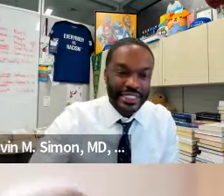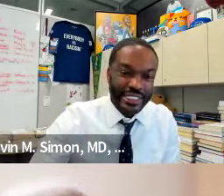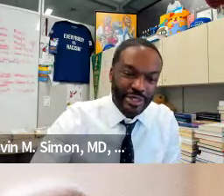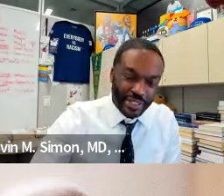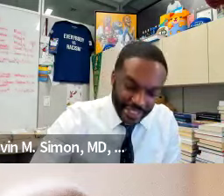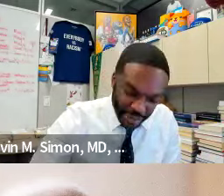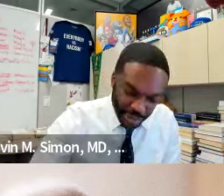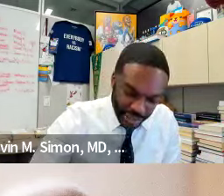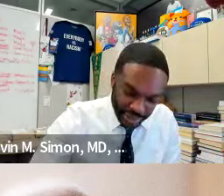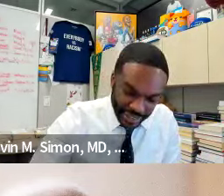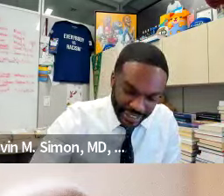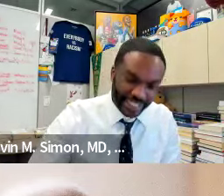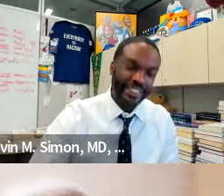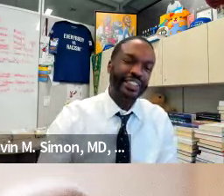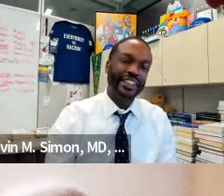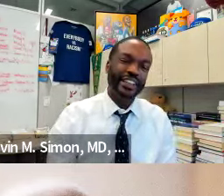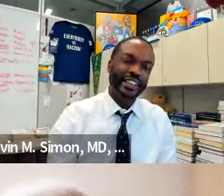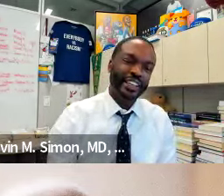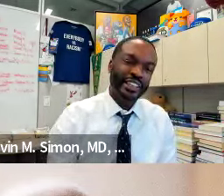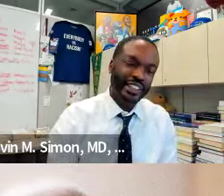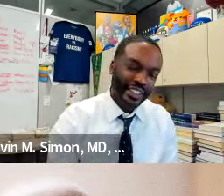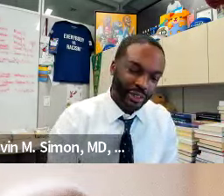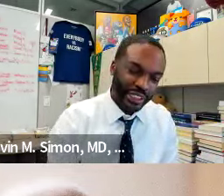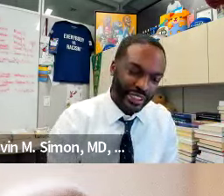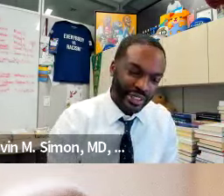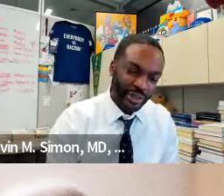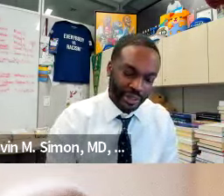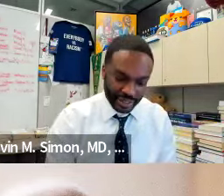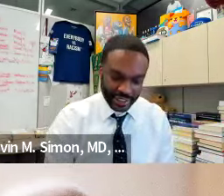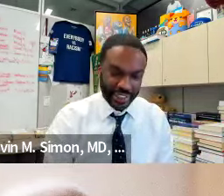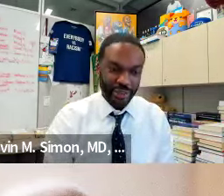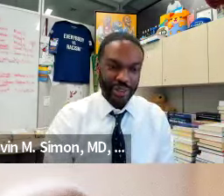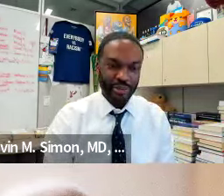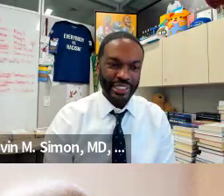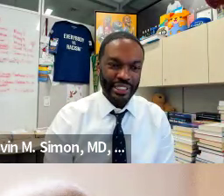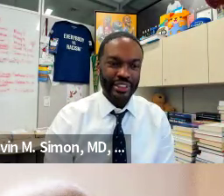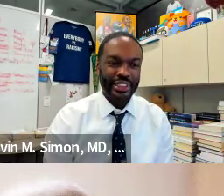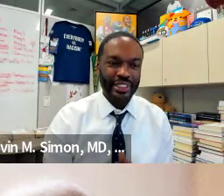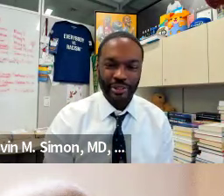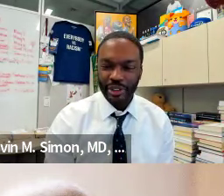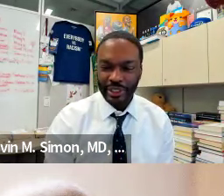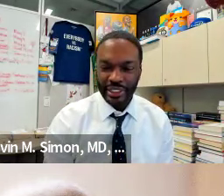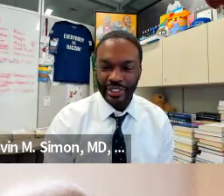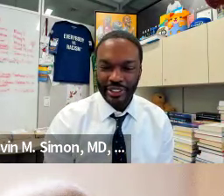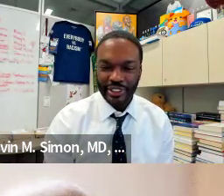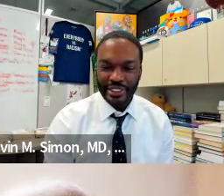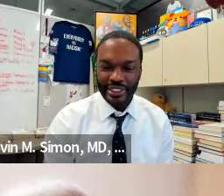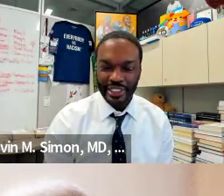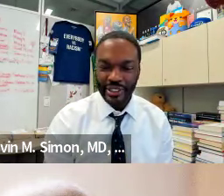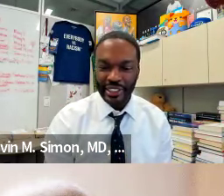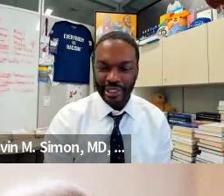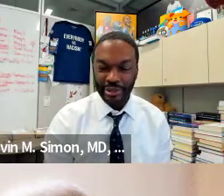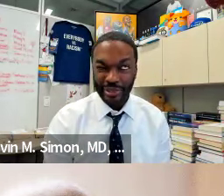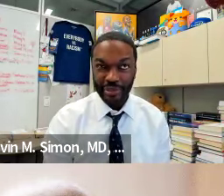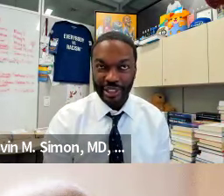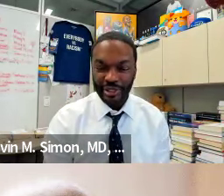services. So this is him walking me down the aisle. And when I took this role, he wrote me a letter. I'm going to read the letter to you because